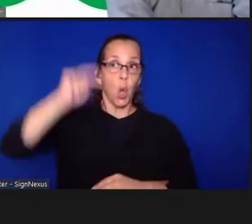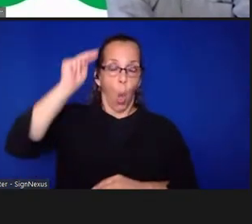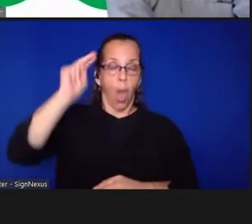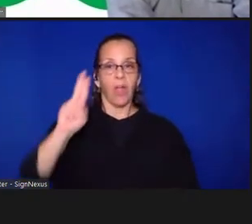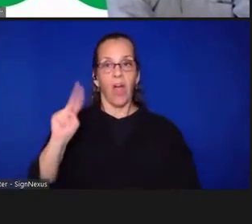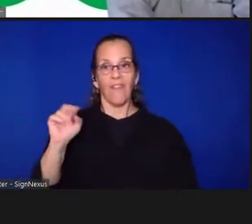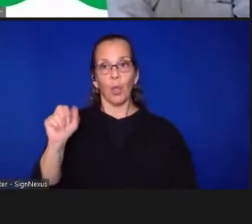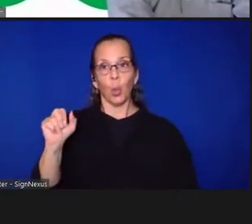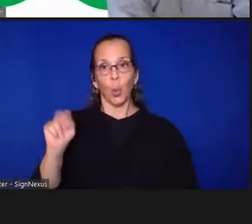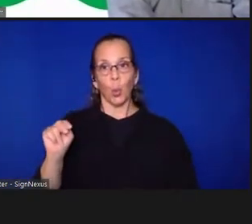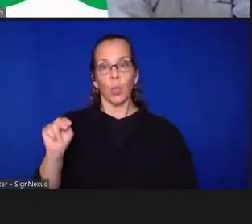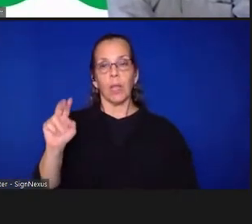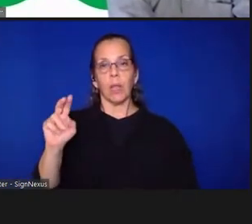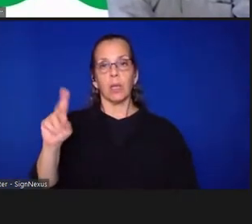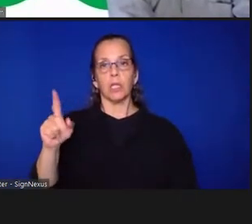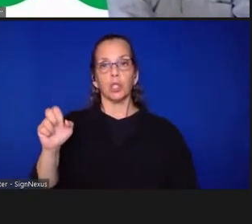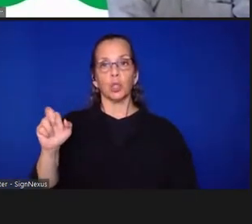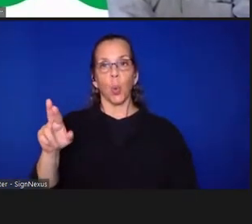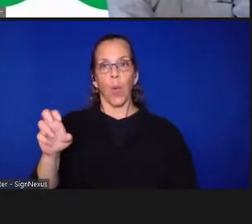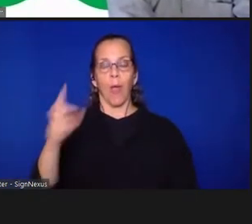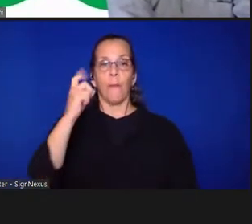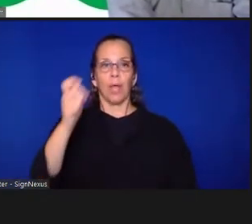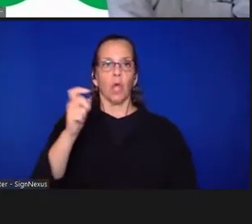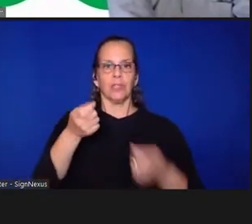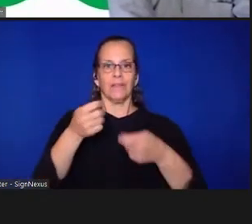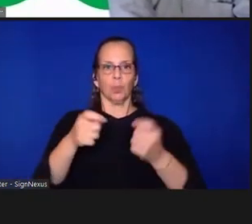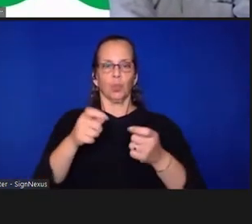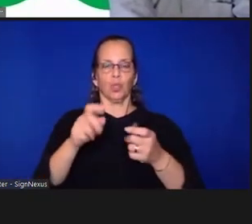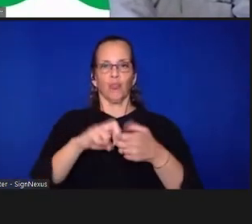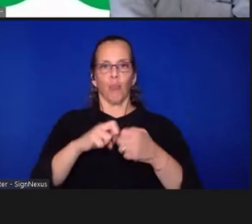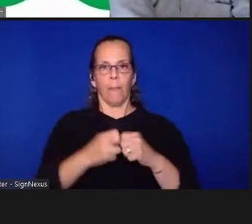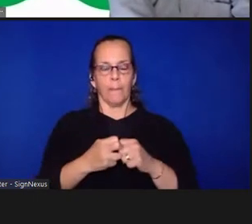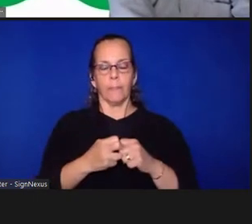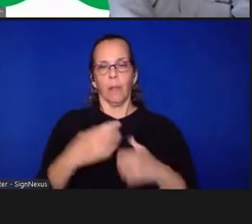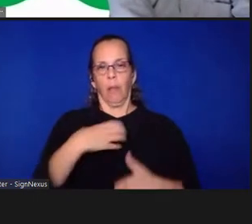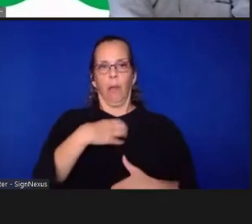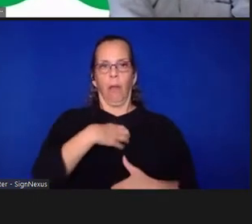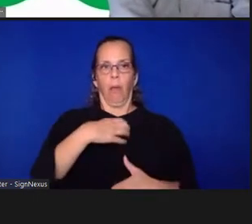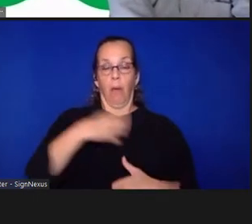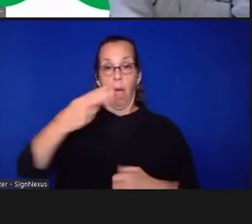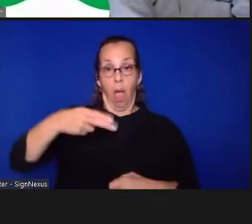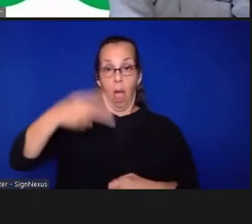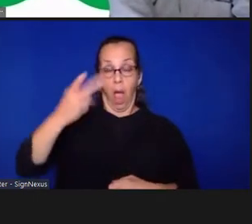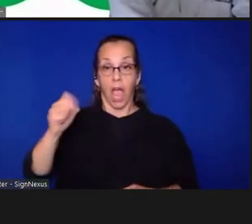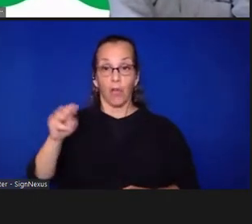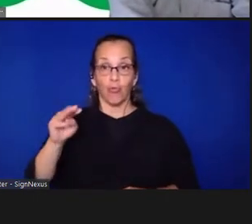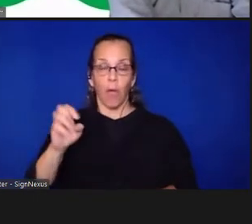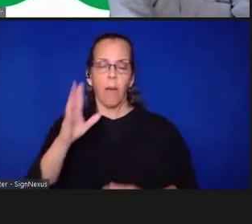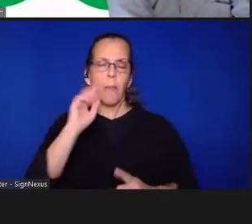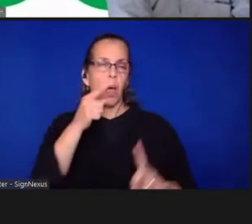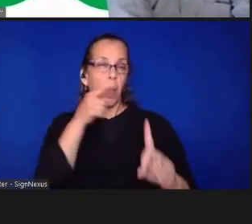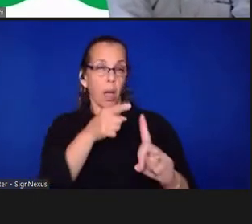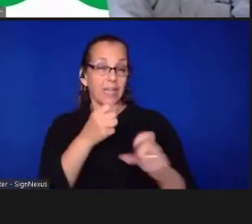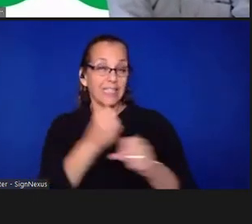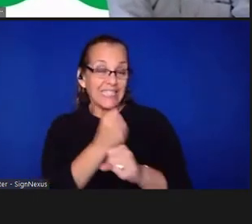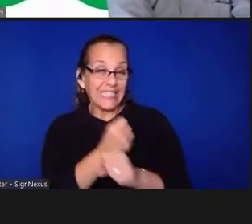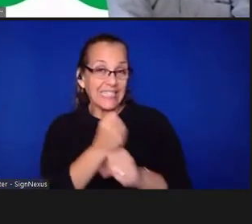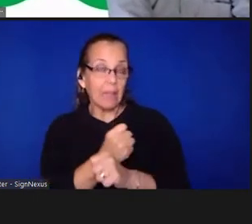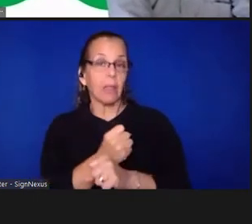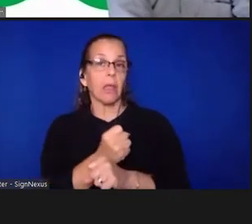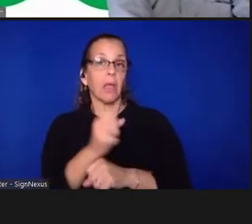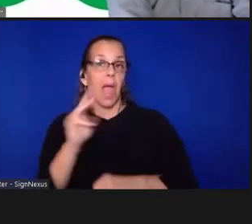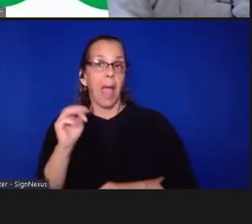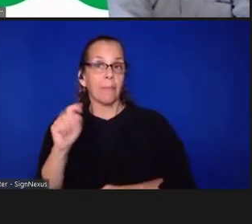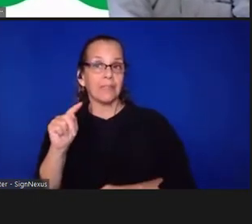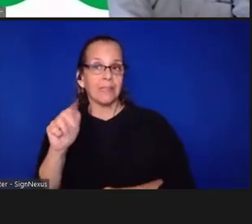minutes due to switch problems since many contributors in past hearings have complain about Rising crime I do want to point out about statistically the transit system is still much